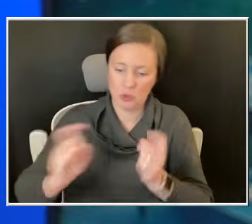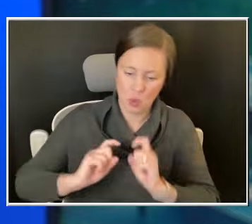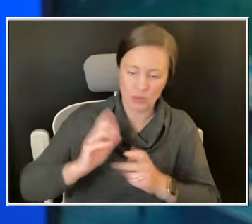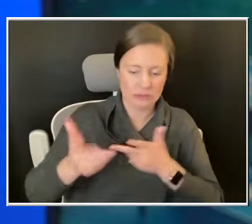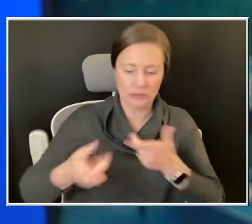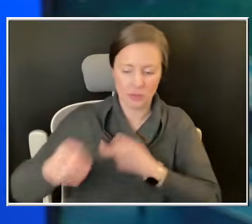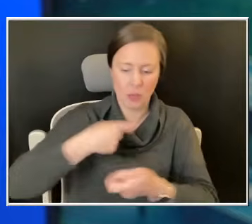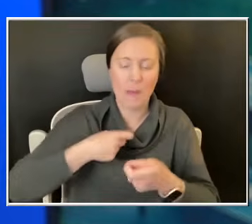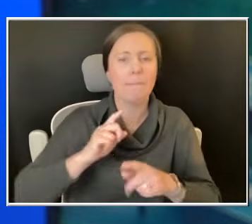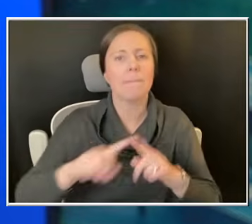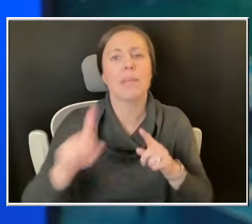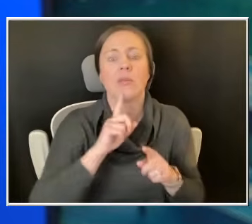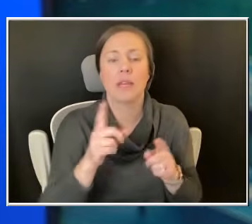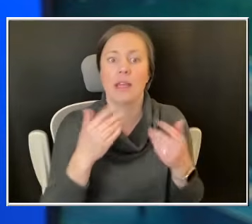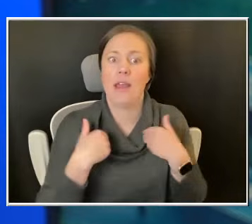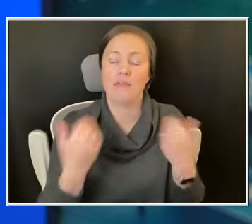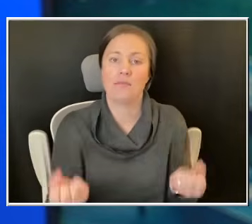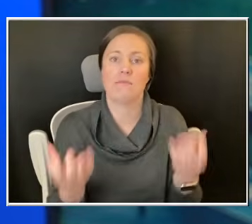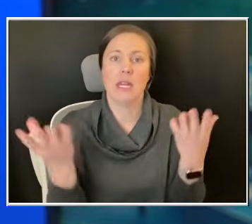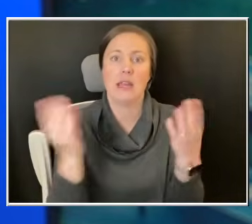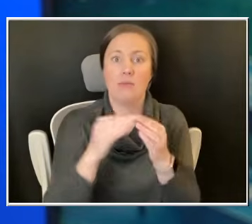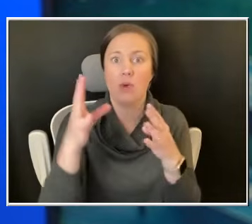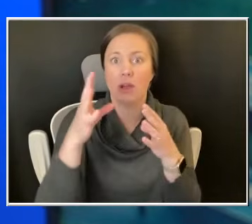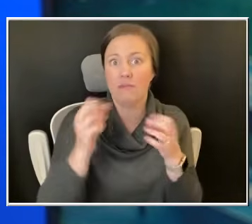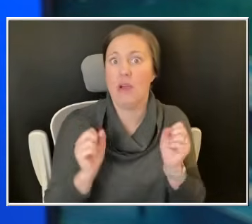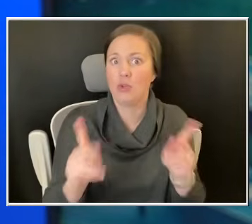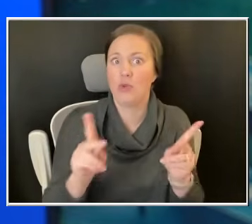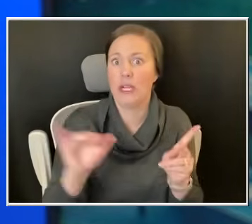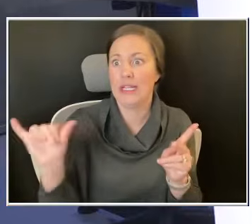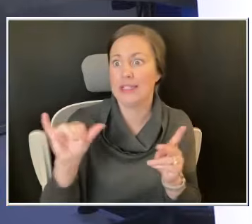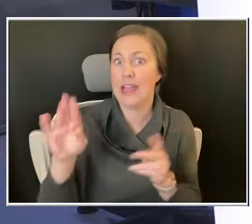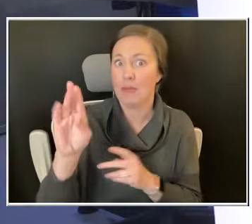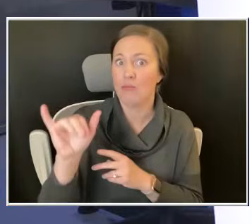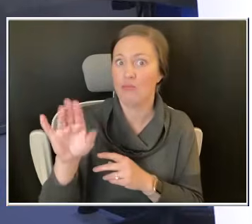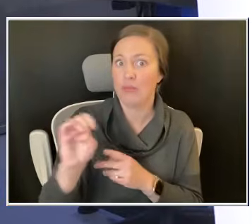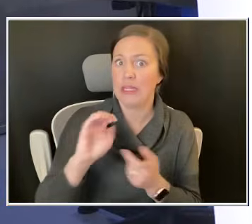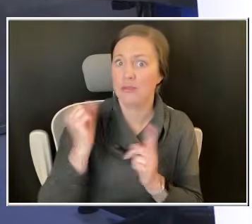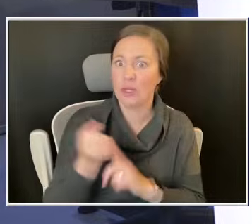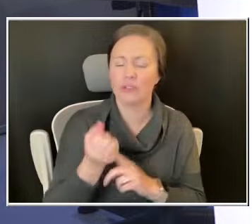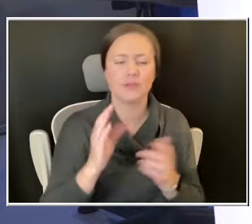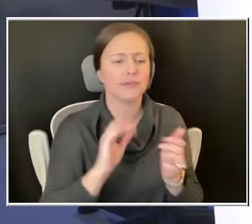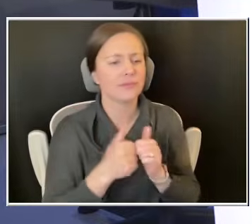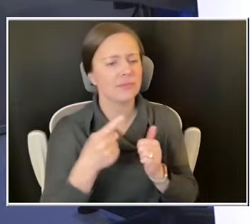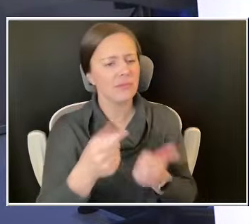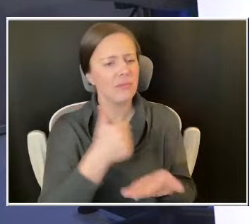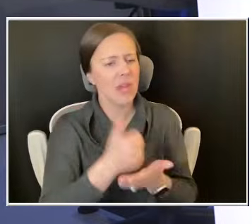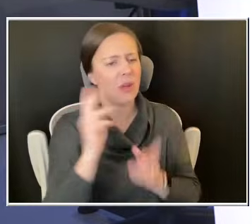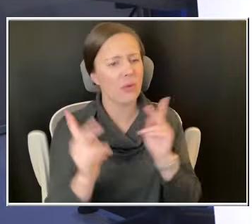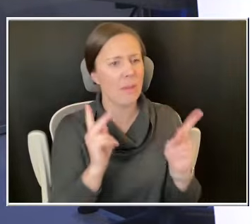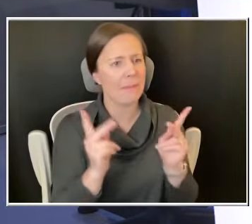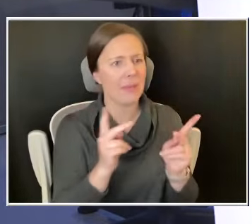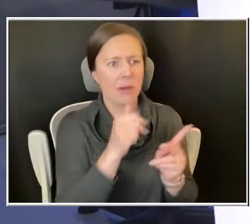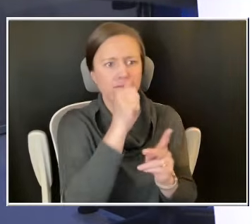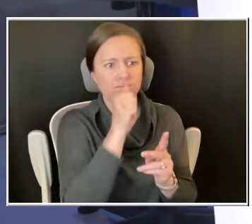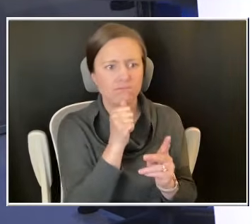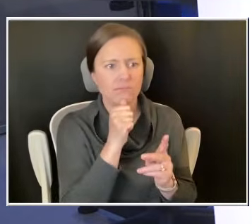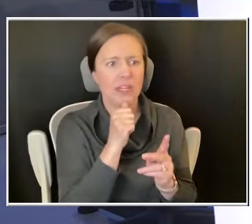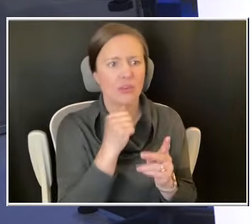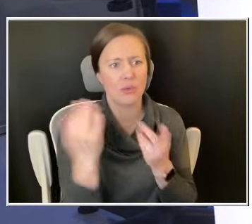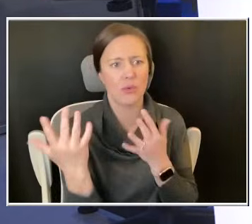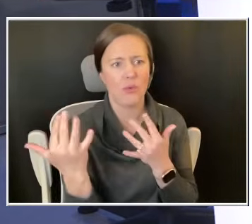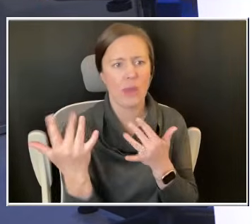more opportunities in a scenario like Brie. How do you help people get through, Samantha, how do you help people get through the waiting